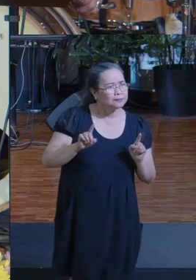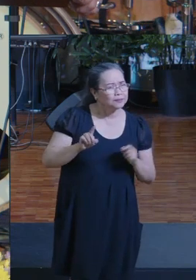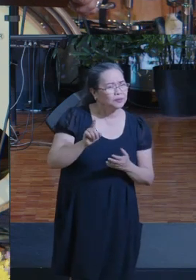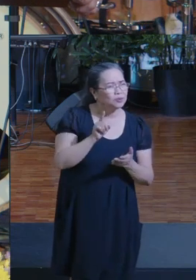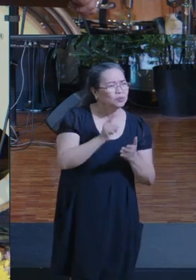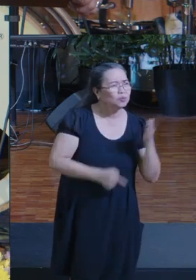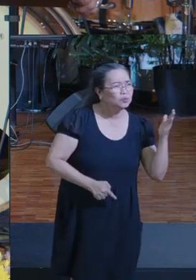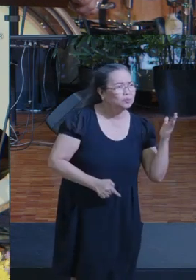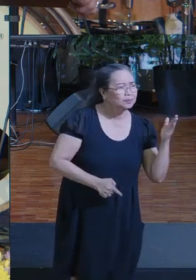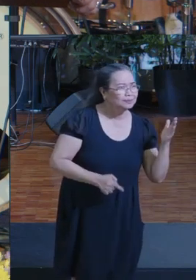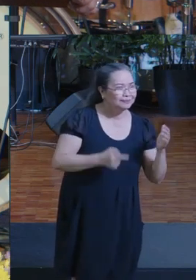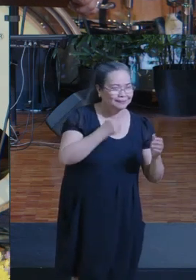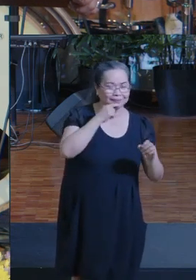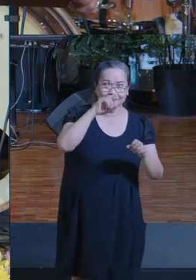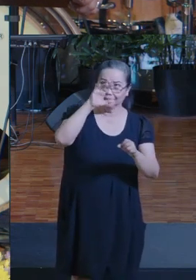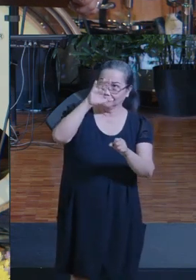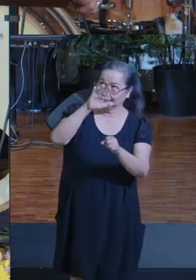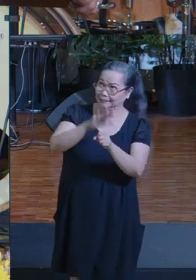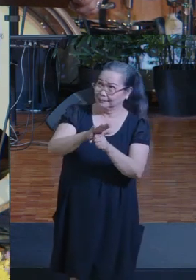natin yung pangako.